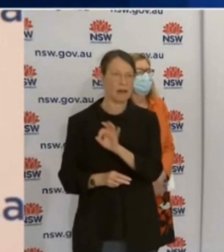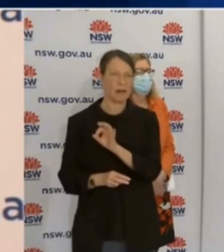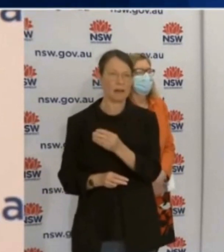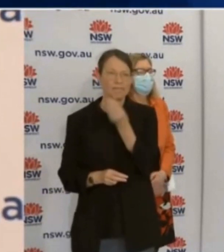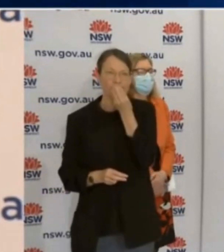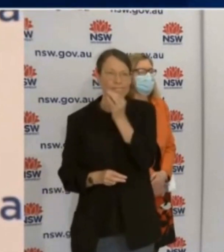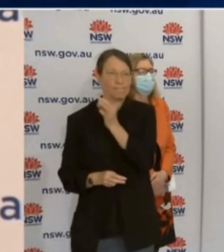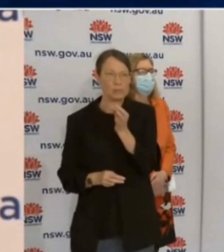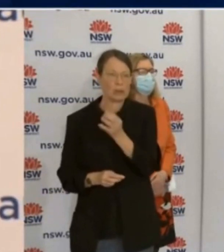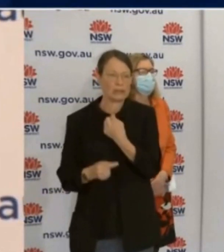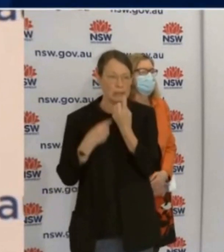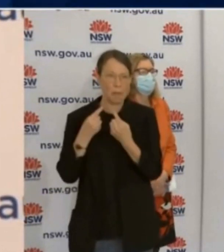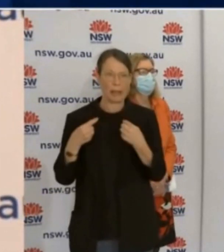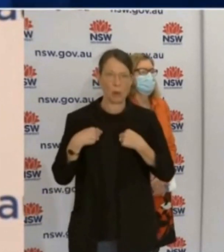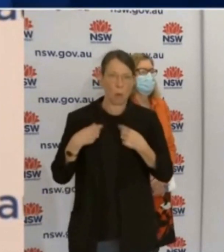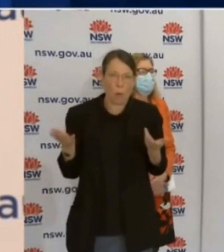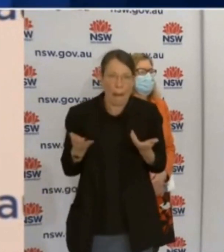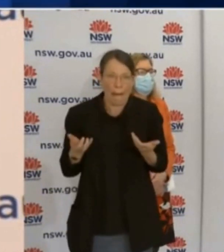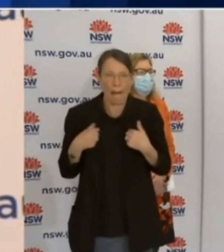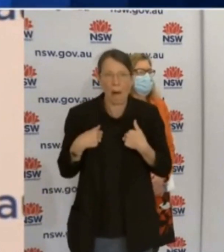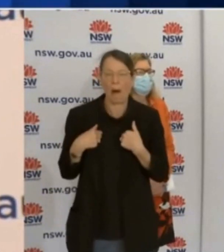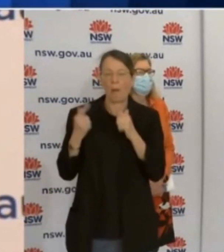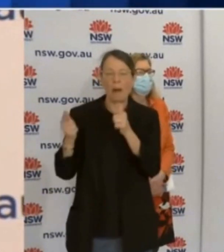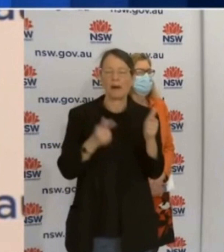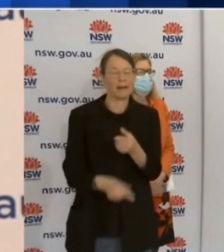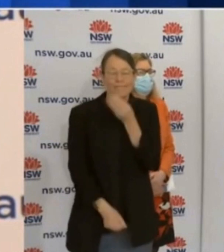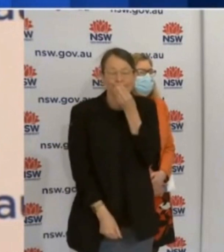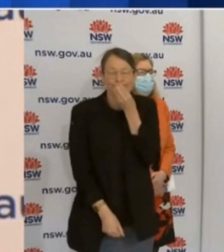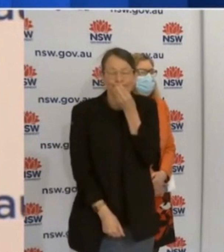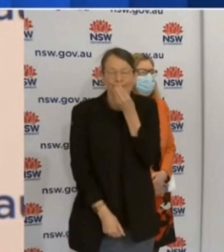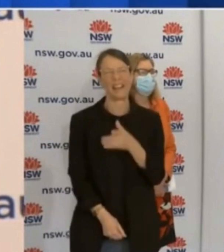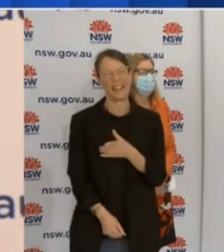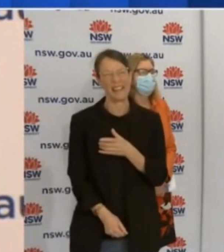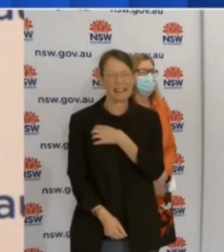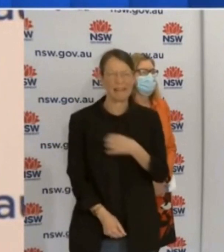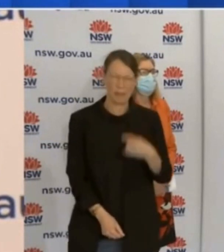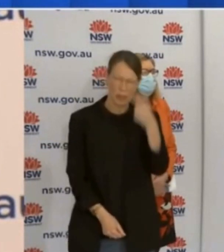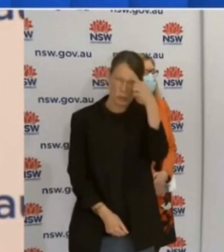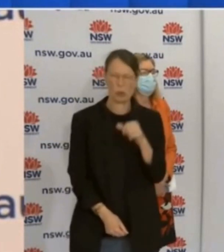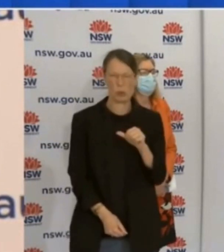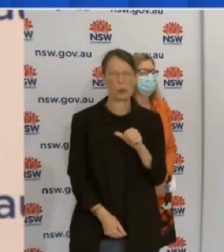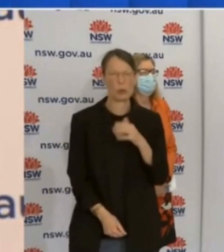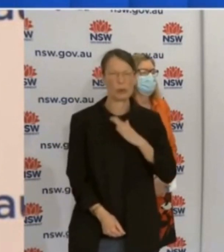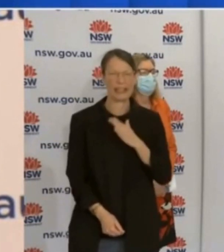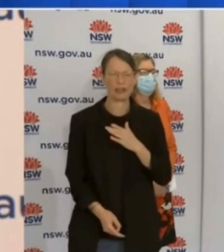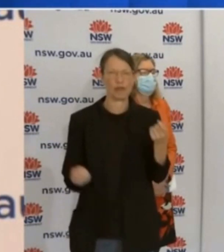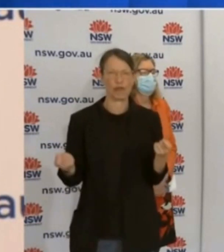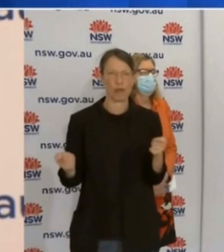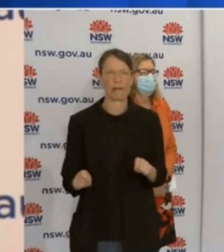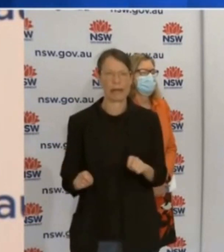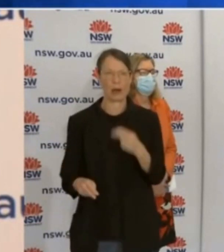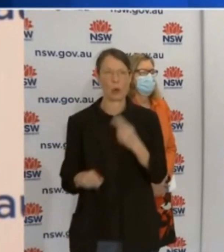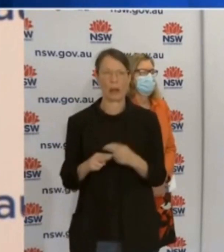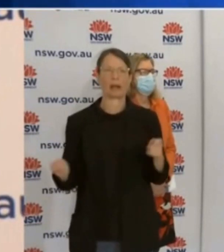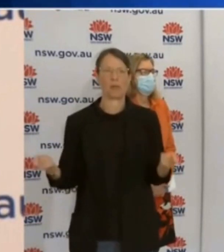needed, then you could imagine that the government would move more quickly in that situation to make sure we lock down as fast as possible to